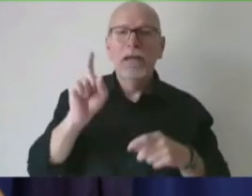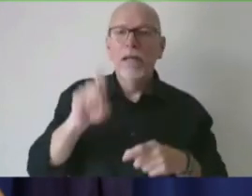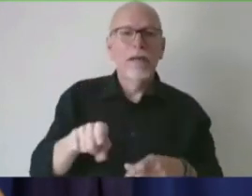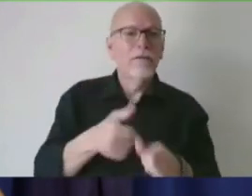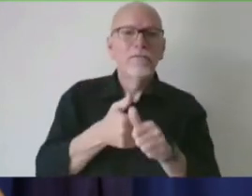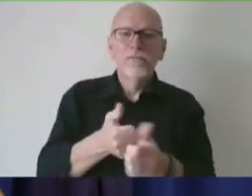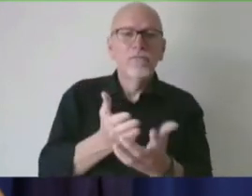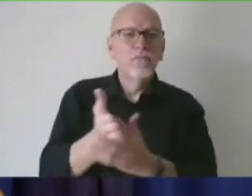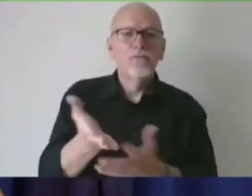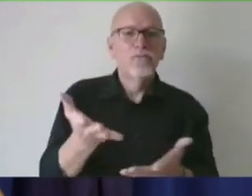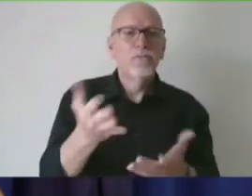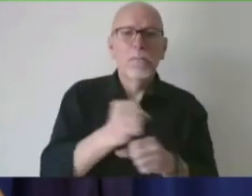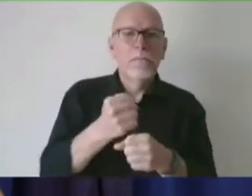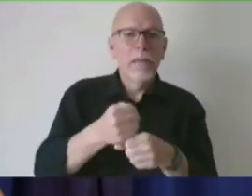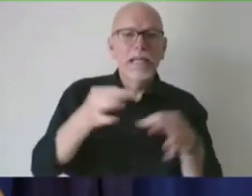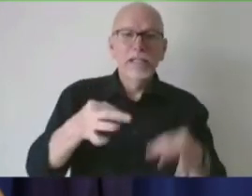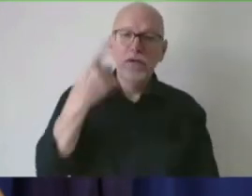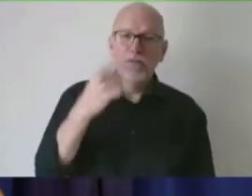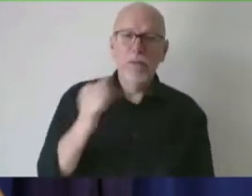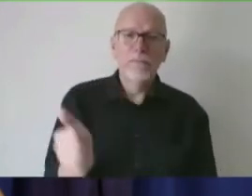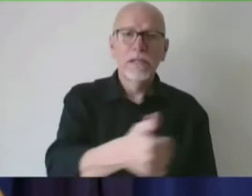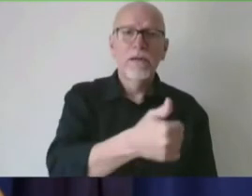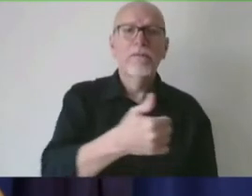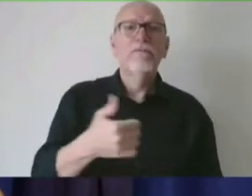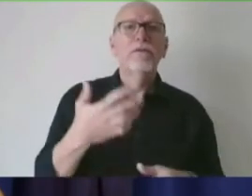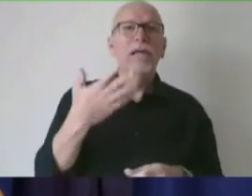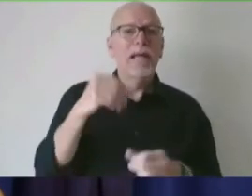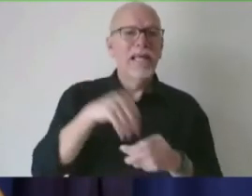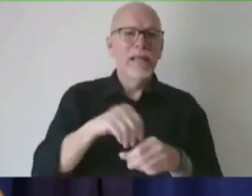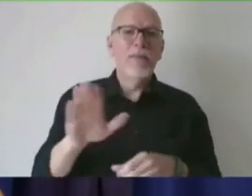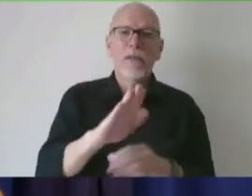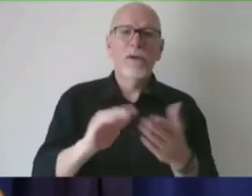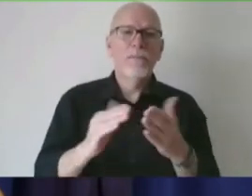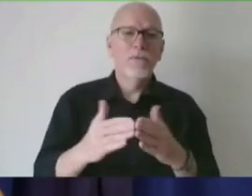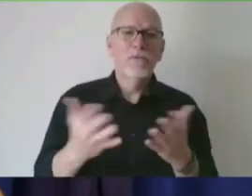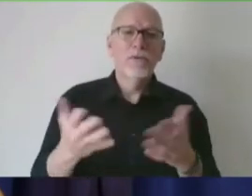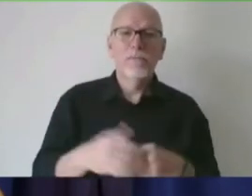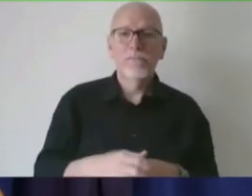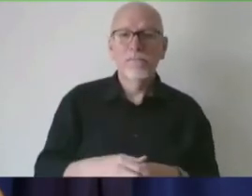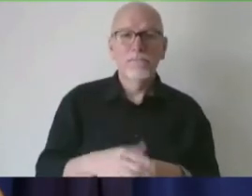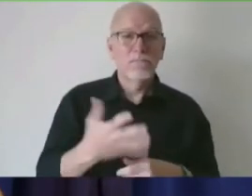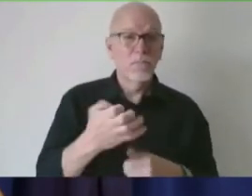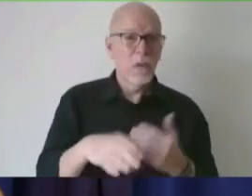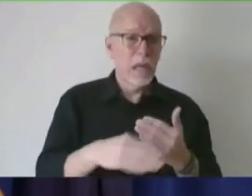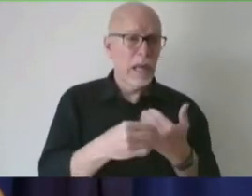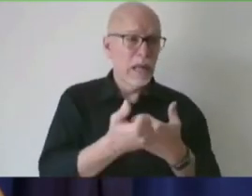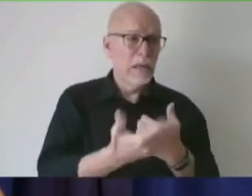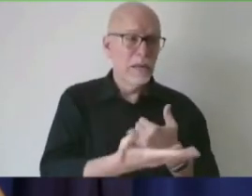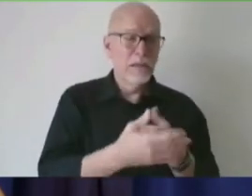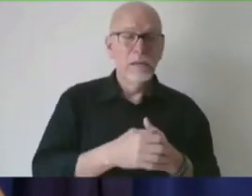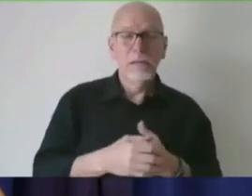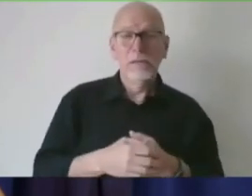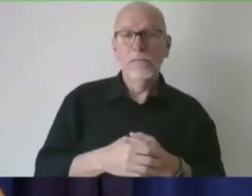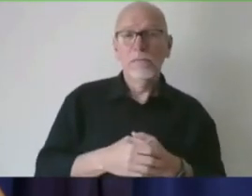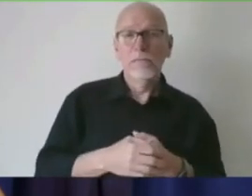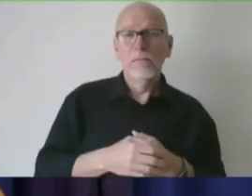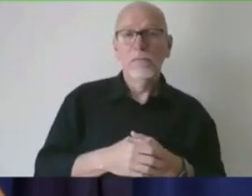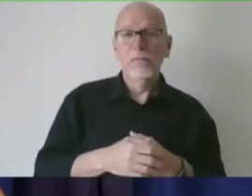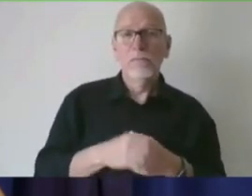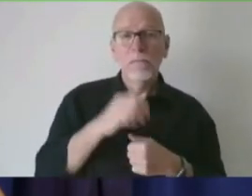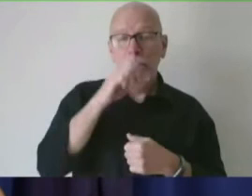make those decisions for themselves and in their own communities. Lindsay, do you want to add anything to that? All right, thank